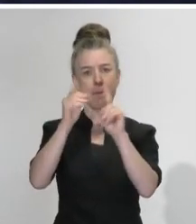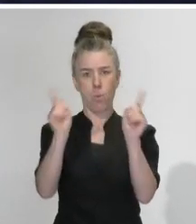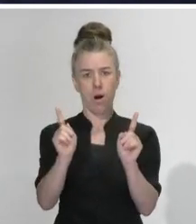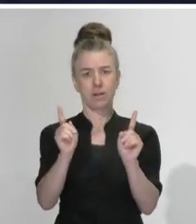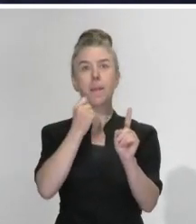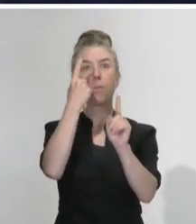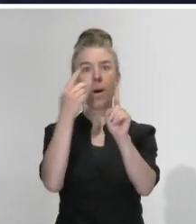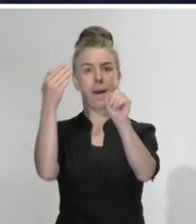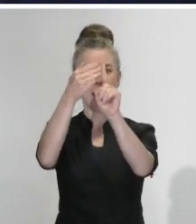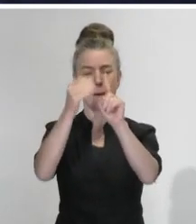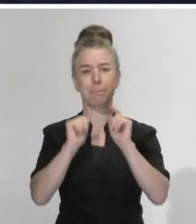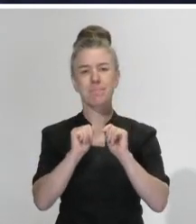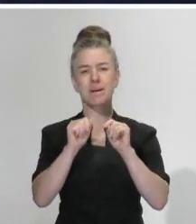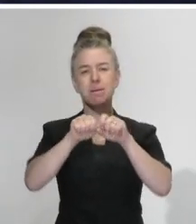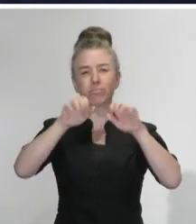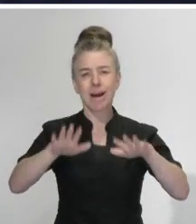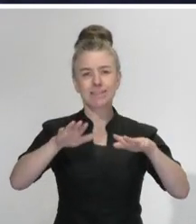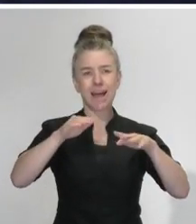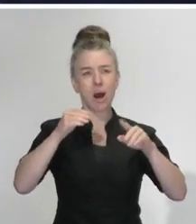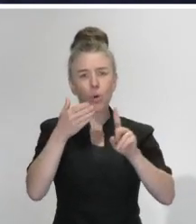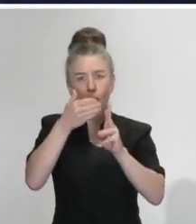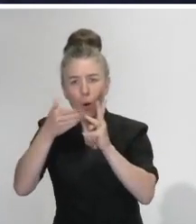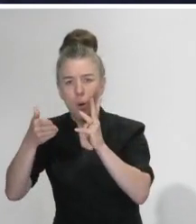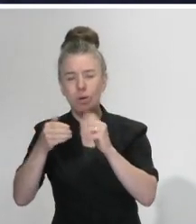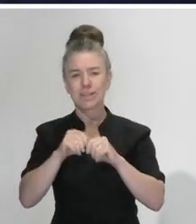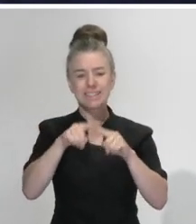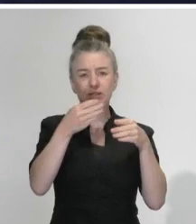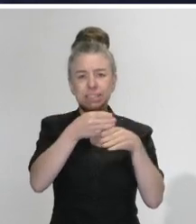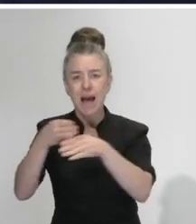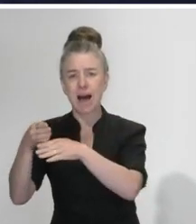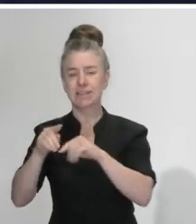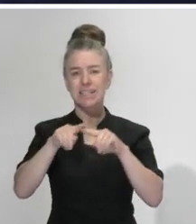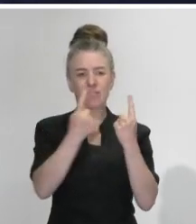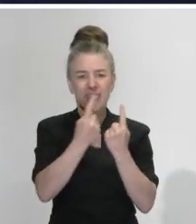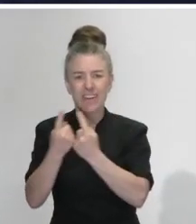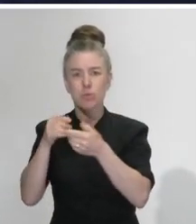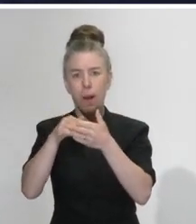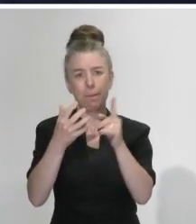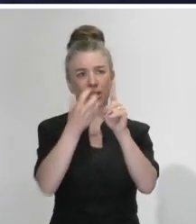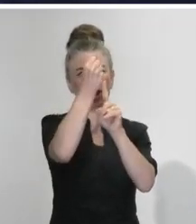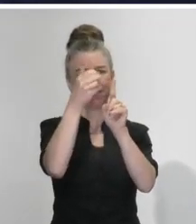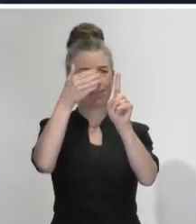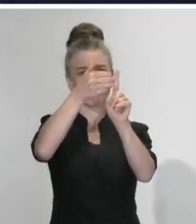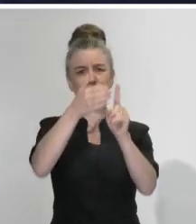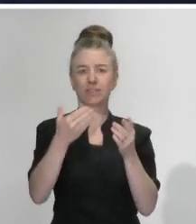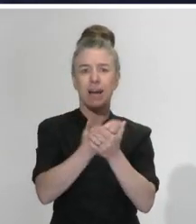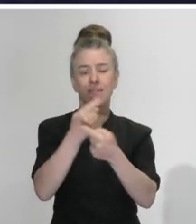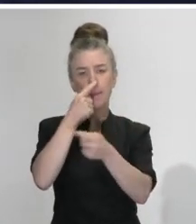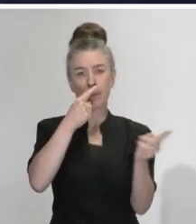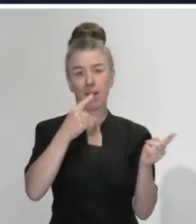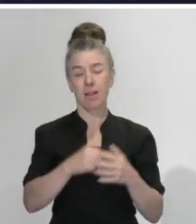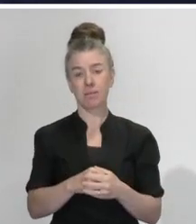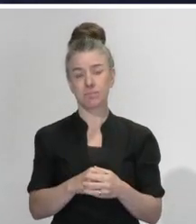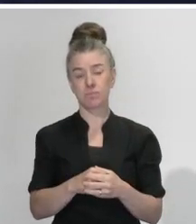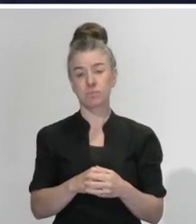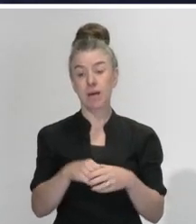what our objectives are, and the high-level approach and tasks that will be undertaken to achieve those objectives. Having an action plan